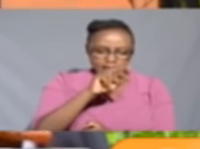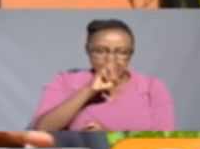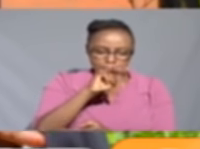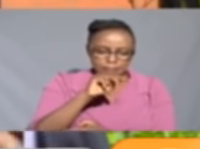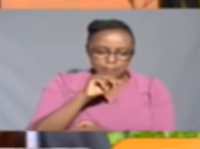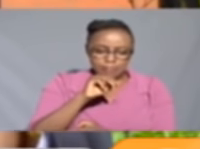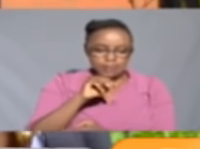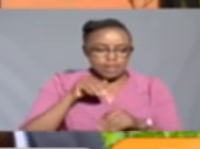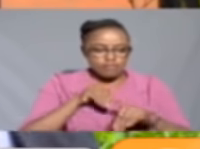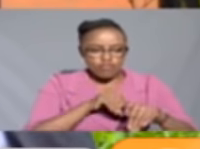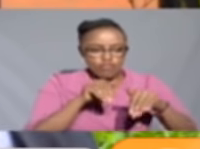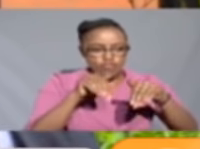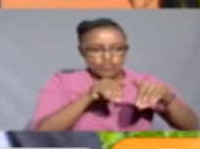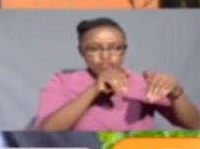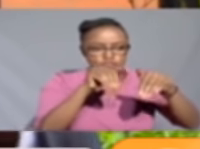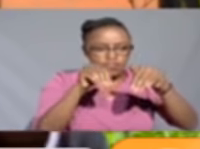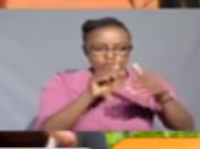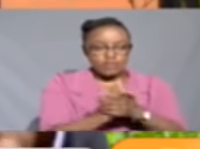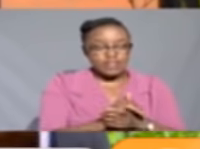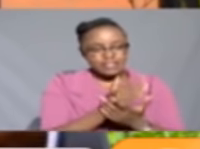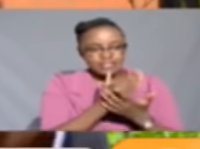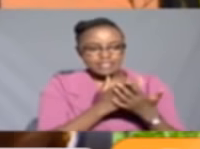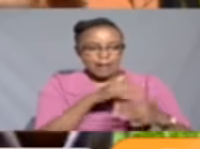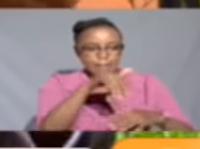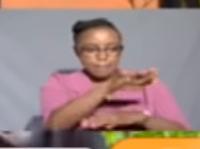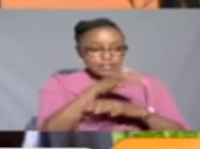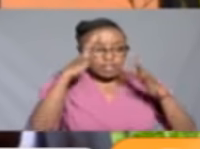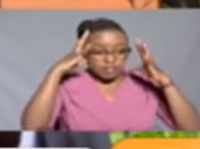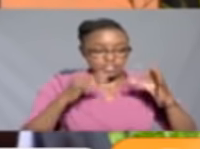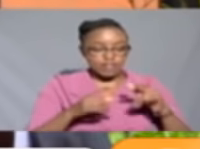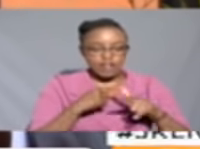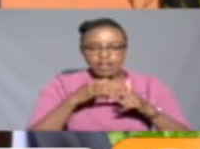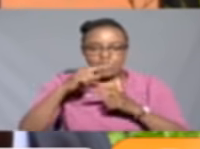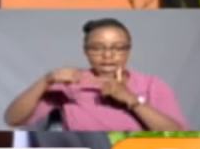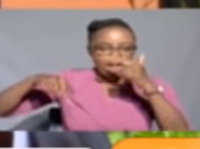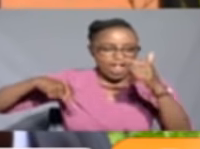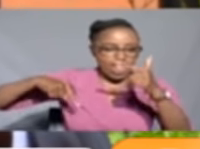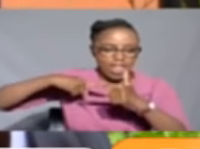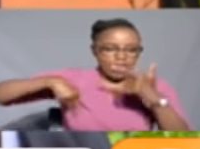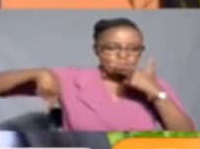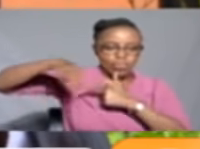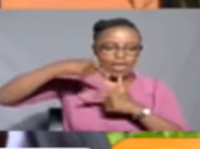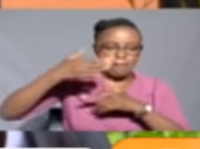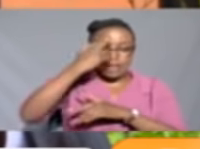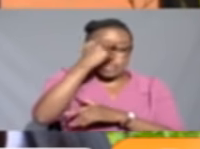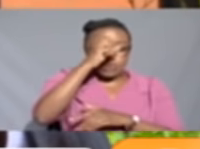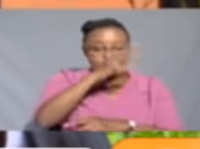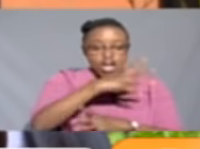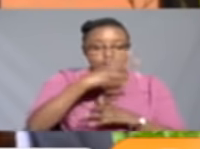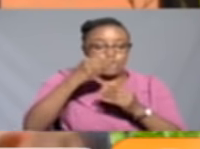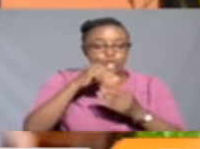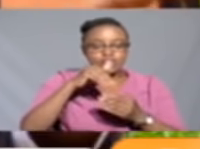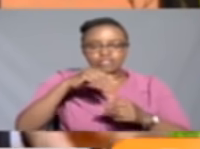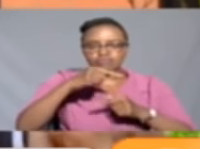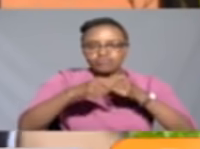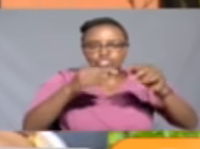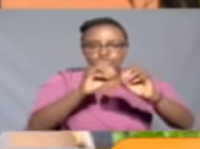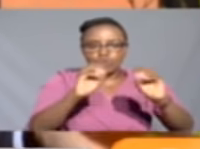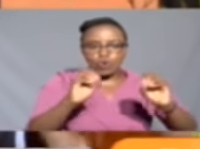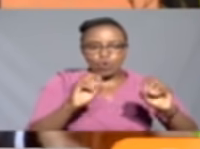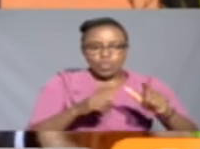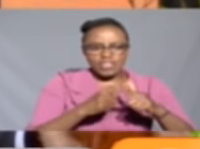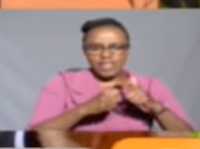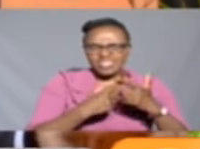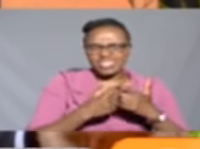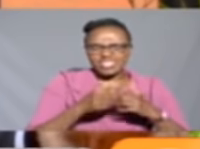chasing after them. And at some point, they decided they were turning back, coming back to Kajiado, they are not going anymore. And they ended up